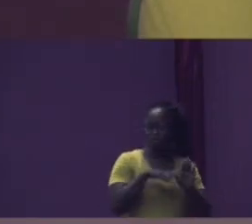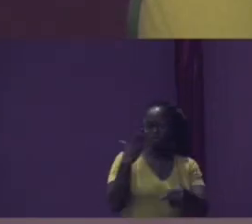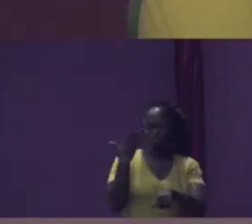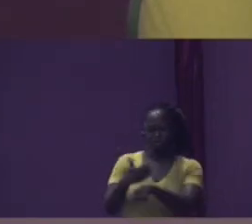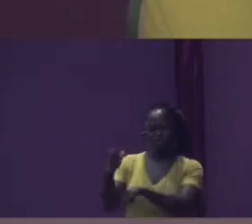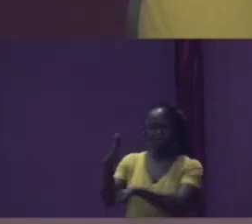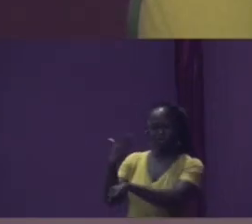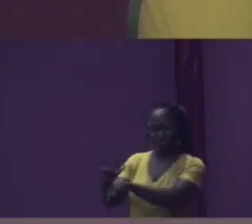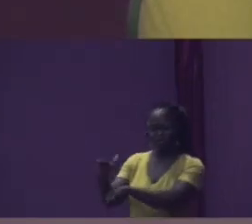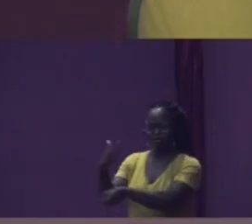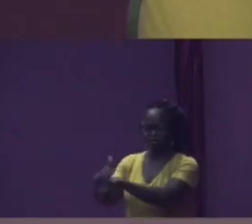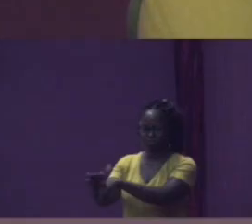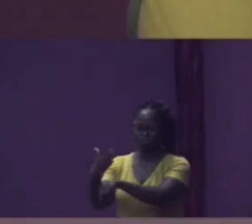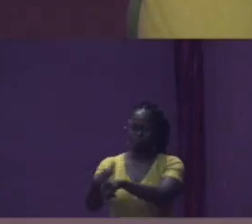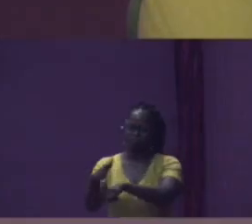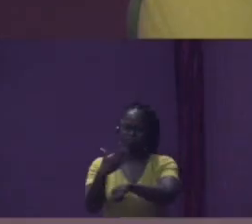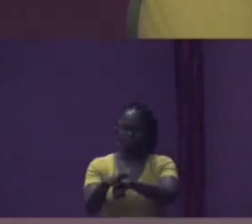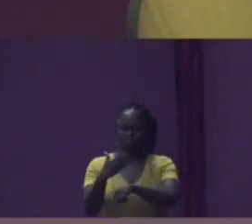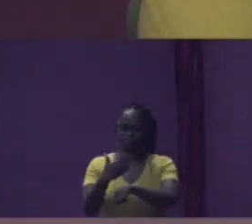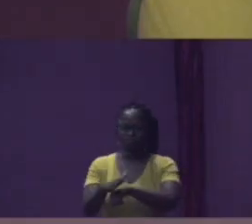attendants, and then